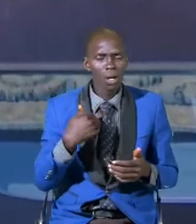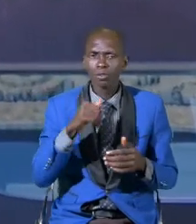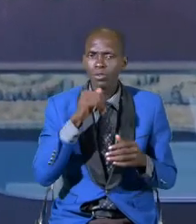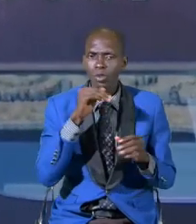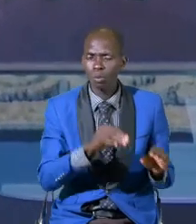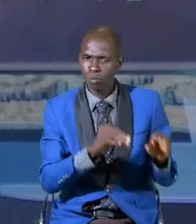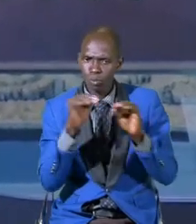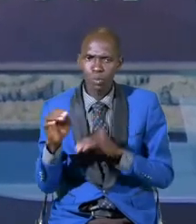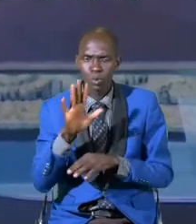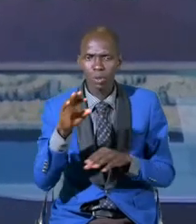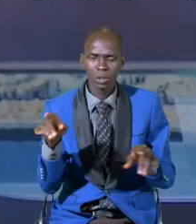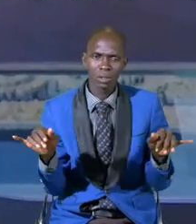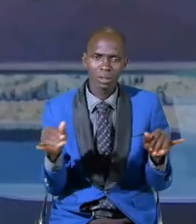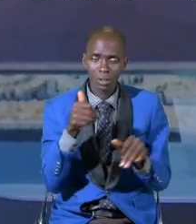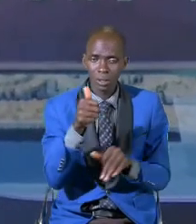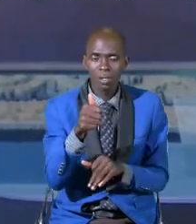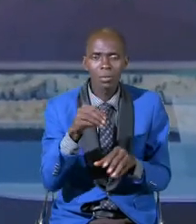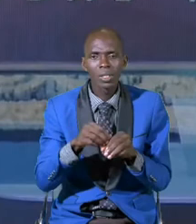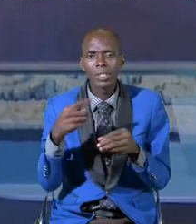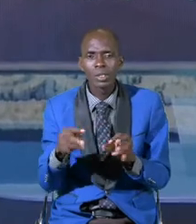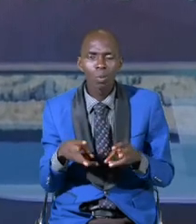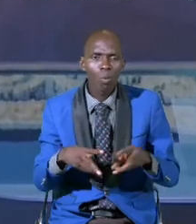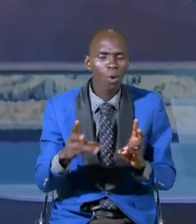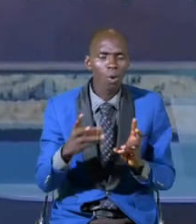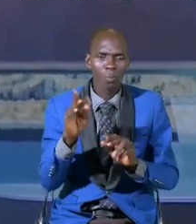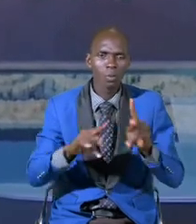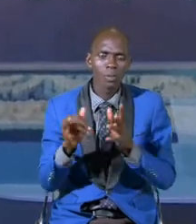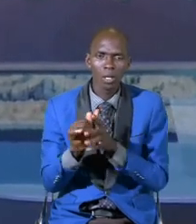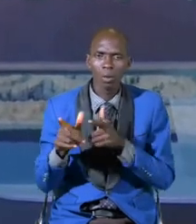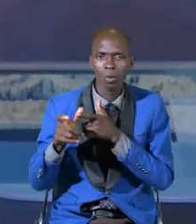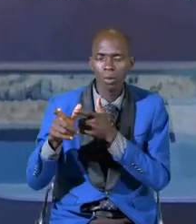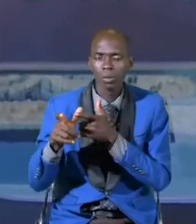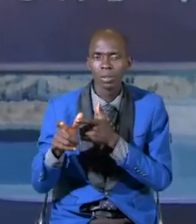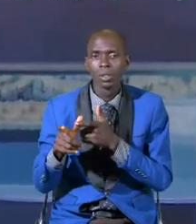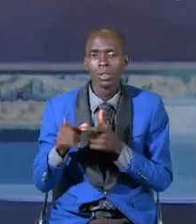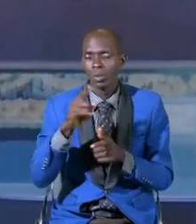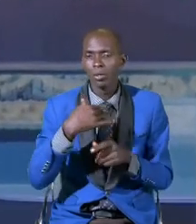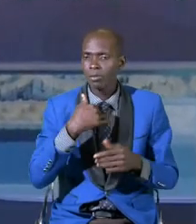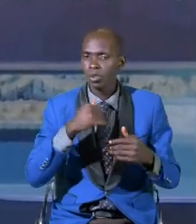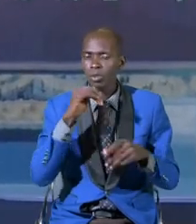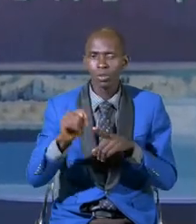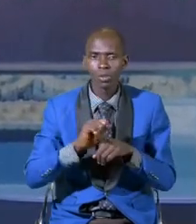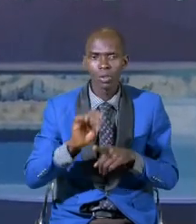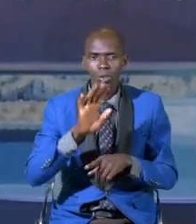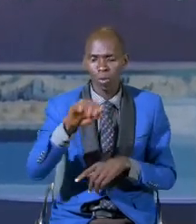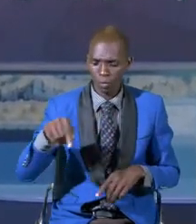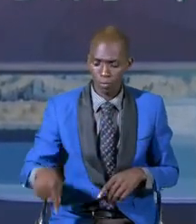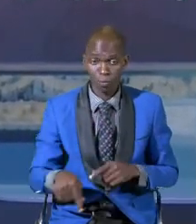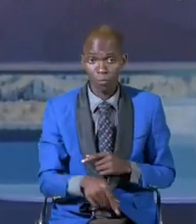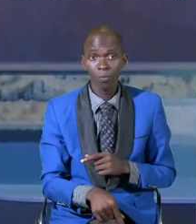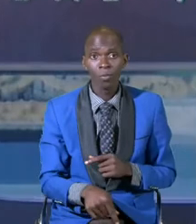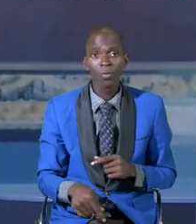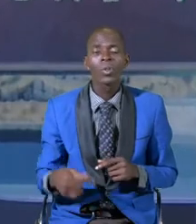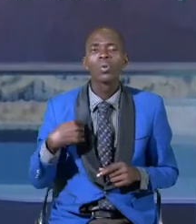people that run, you've not thought of your legs, and they thought of their legs, and they used their legs, and they trained themselves, will be